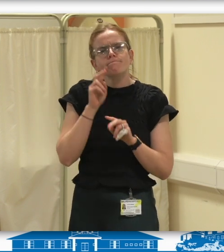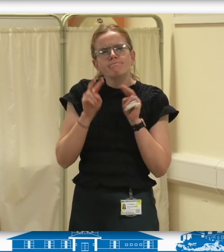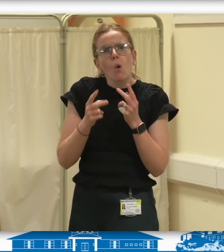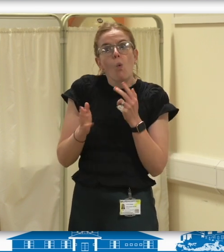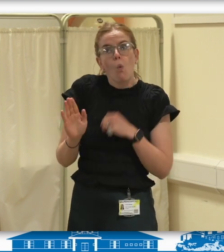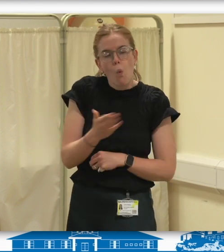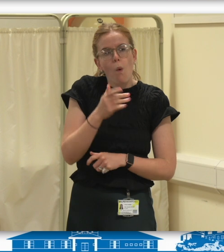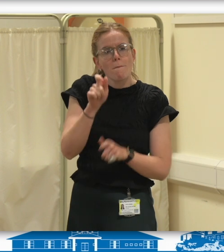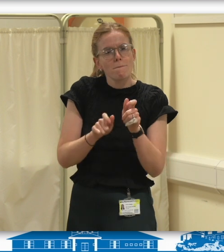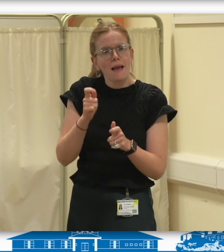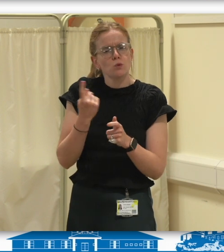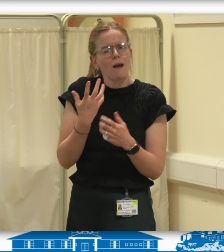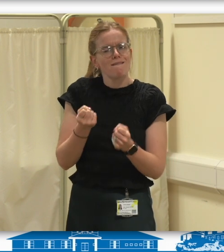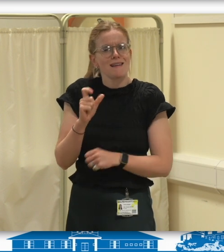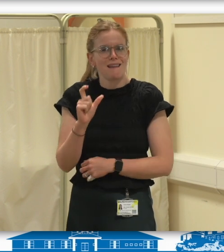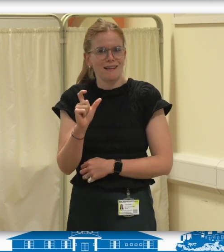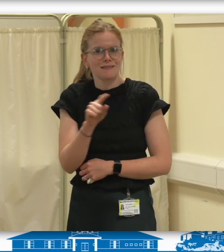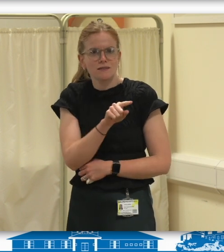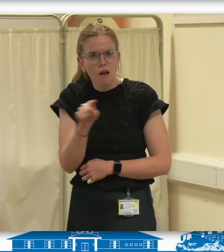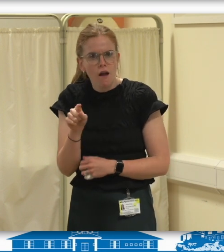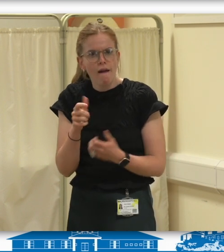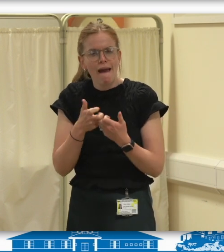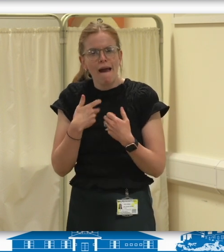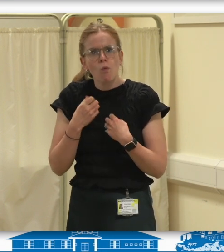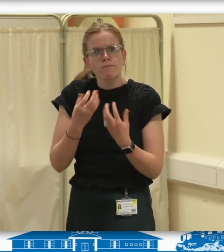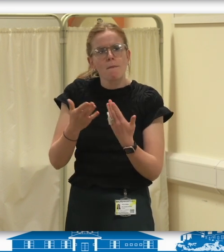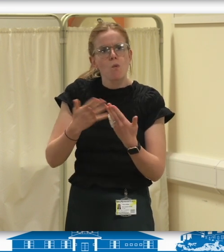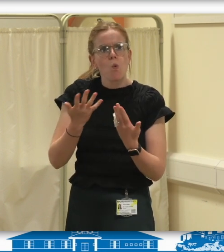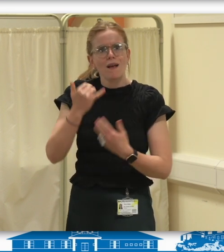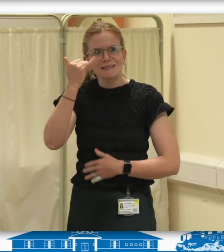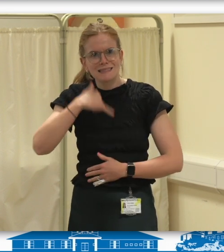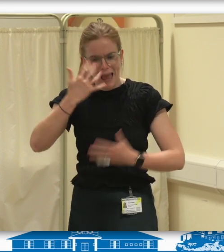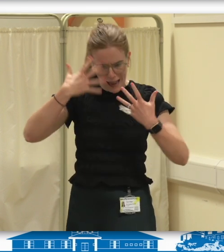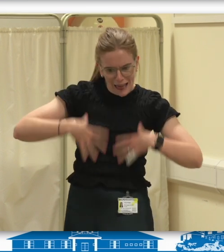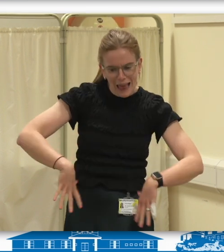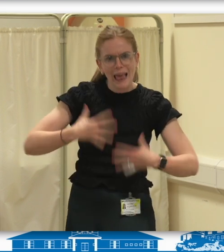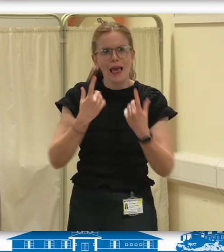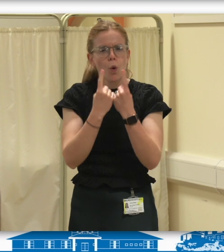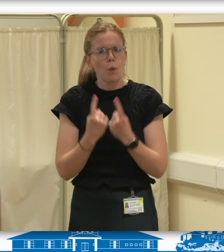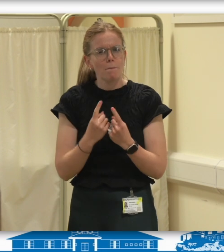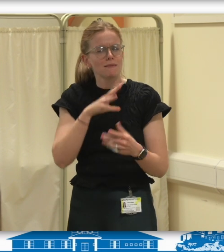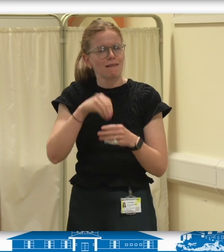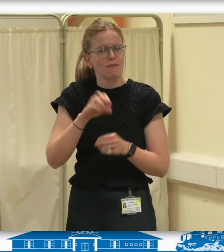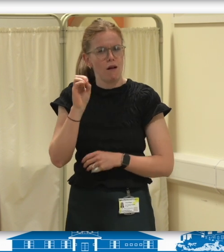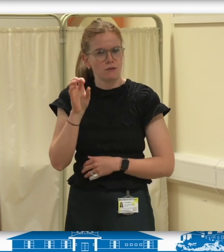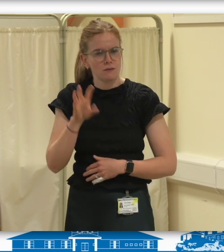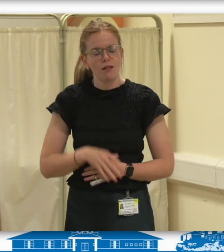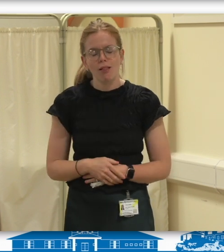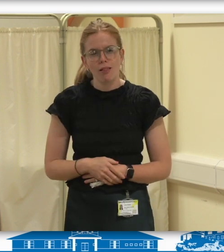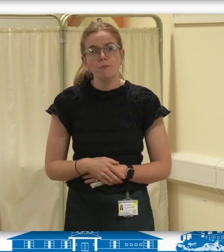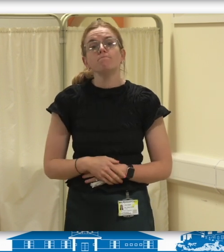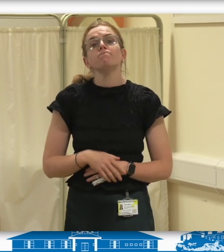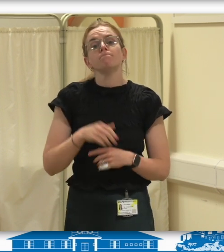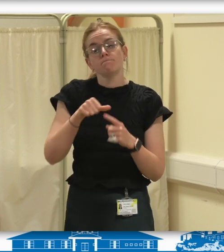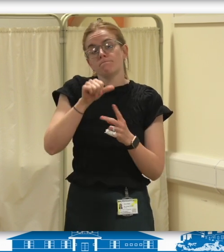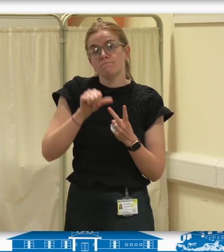patients with cancer at the moment and looking at how we might provide more scanning equipment into the hospital. We also provide a lot of the things